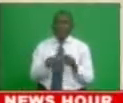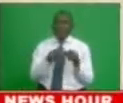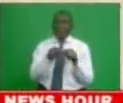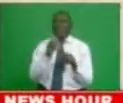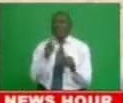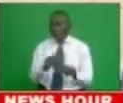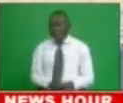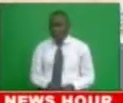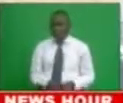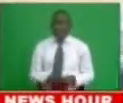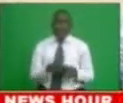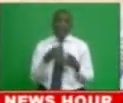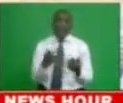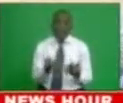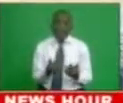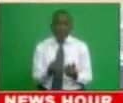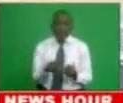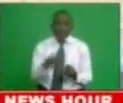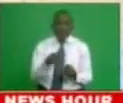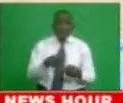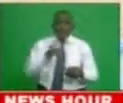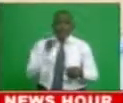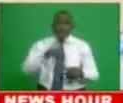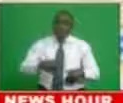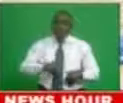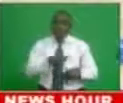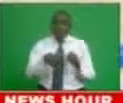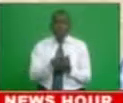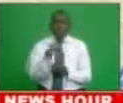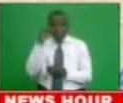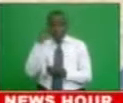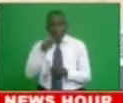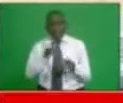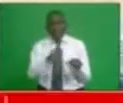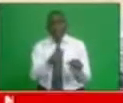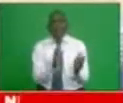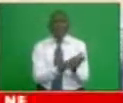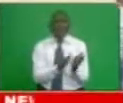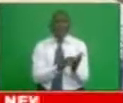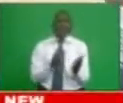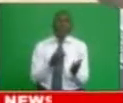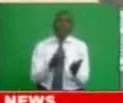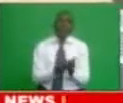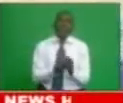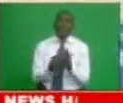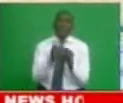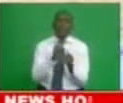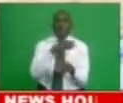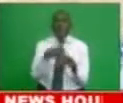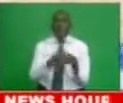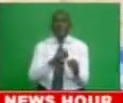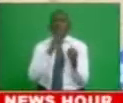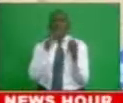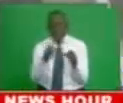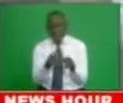education. What we want is for our young girls and boys to stay in school and complete the